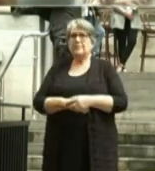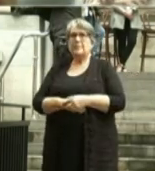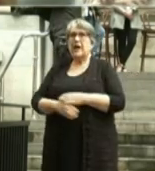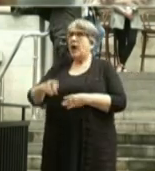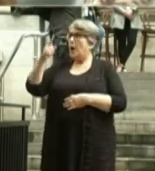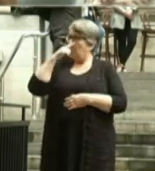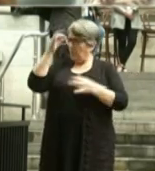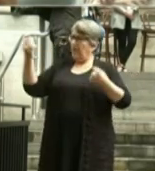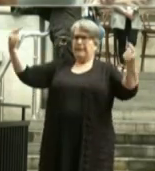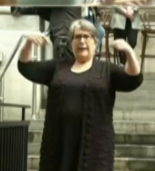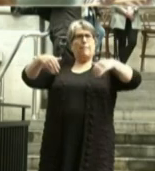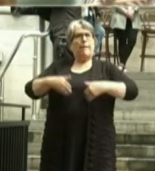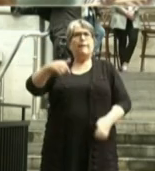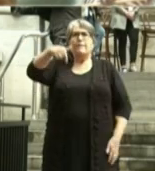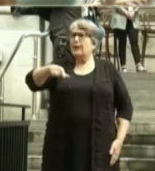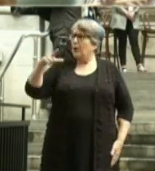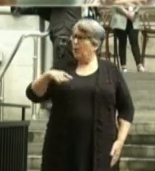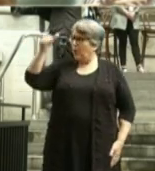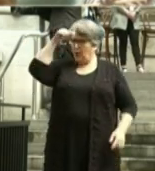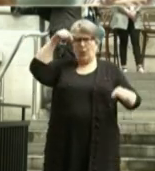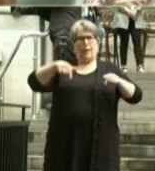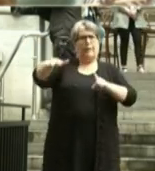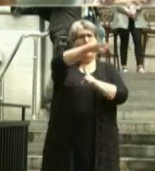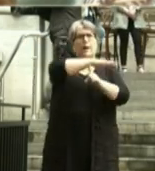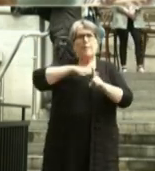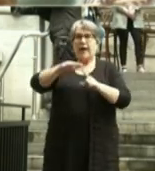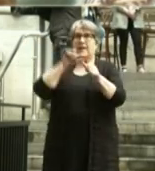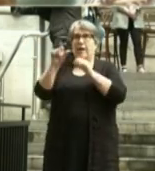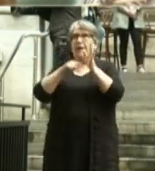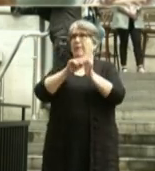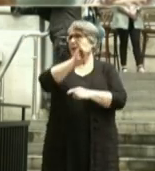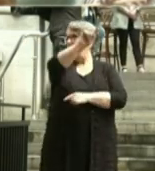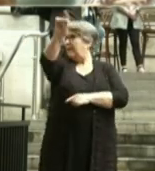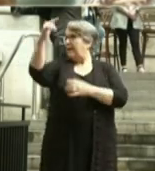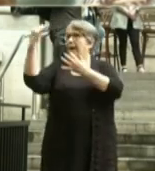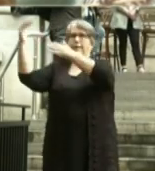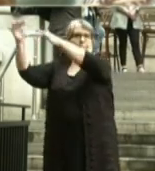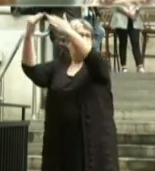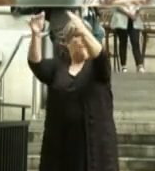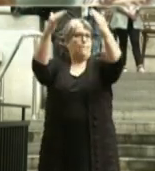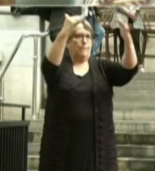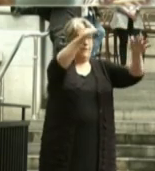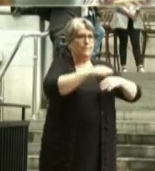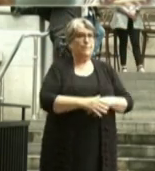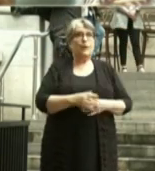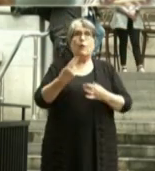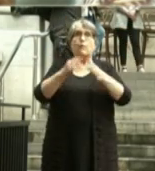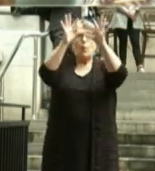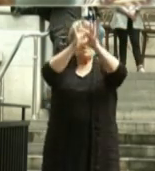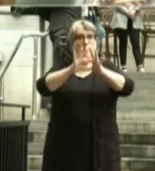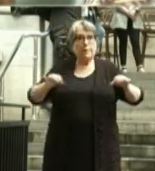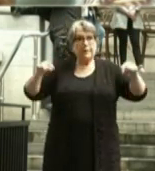People choose to come here because they know they're coming to a place better than the one they left. The peace,